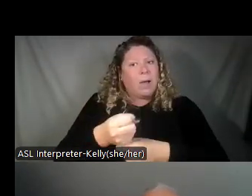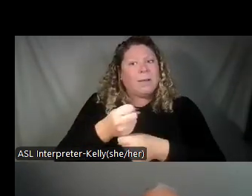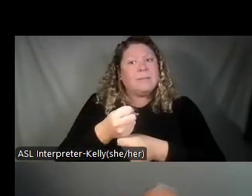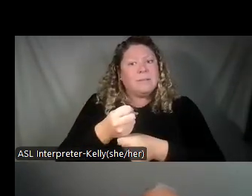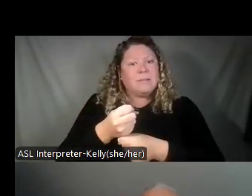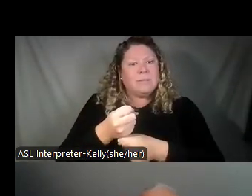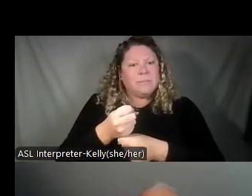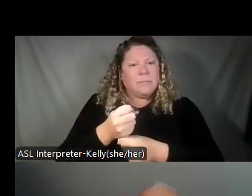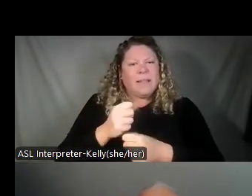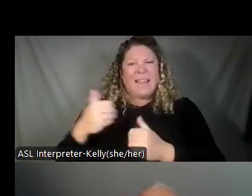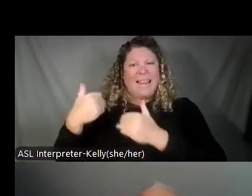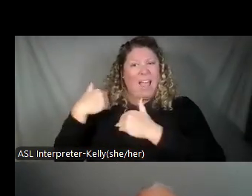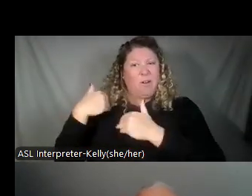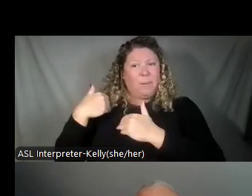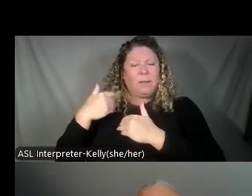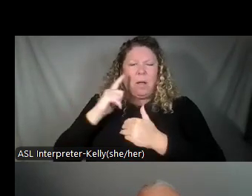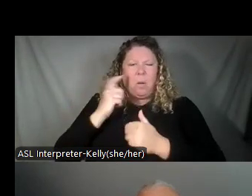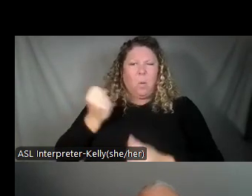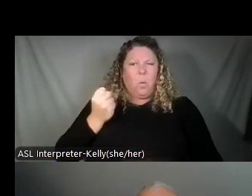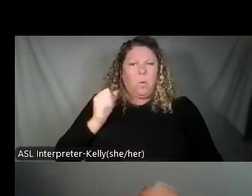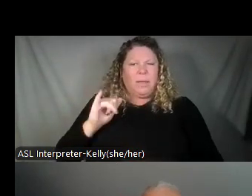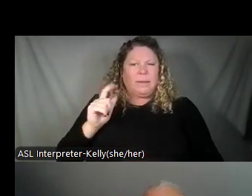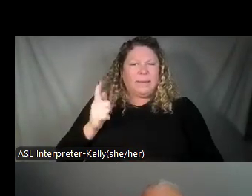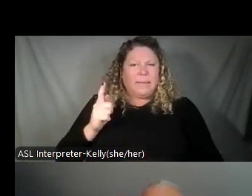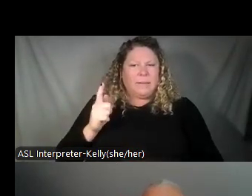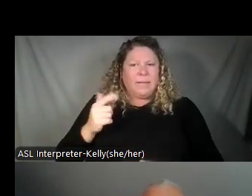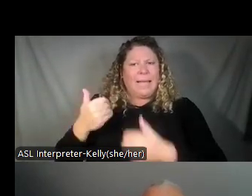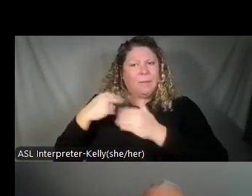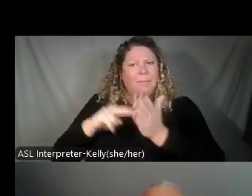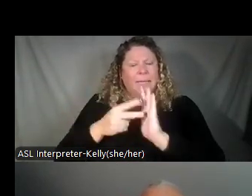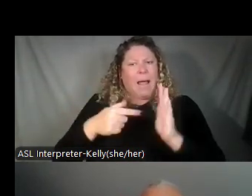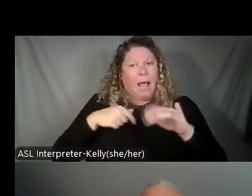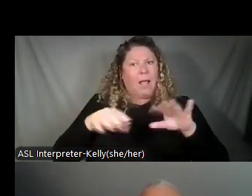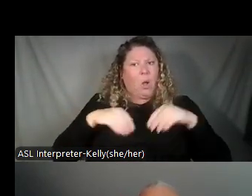into leadership, but that accountability is that ownership of what you're doing.